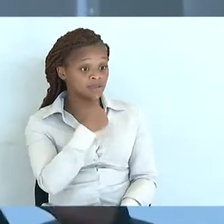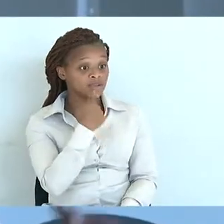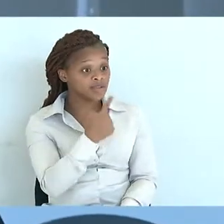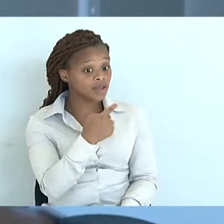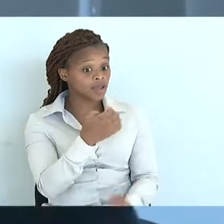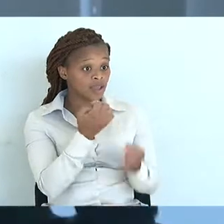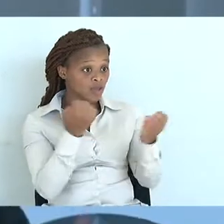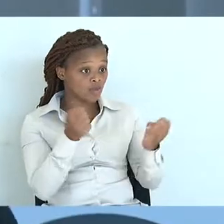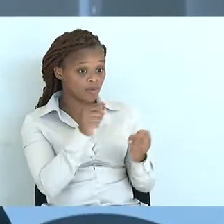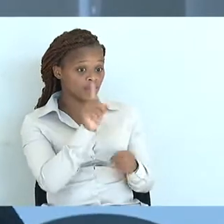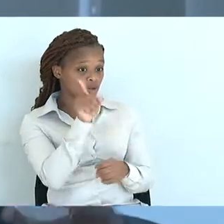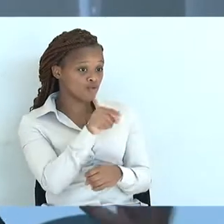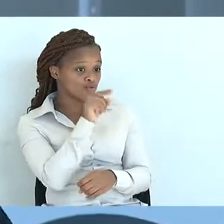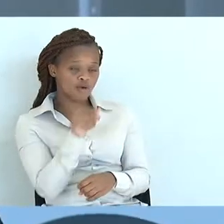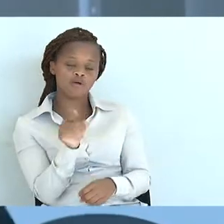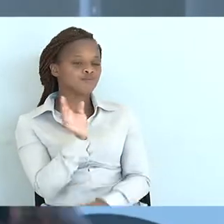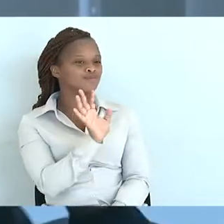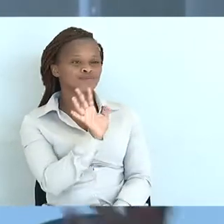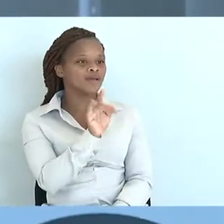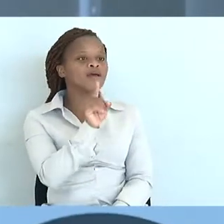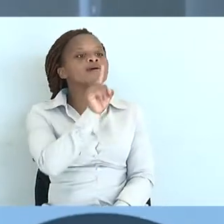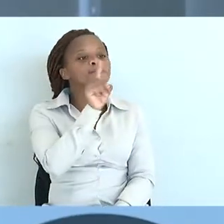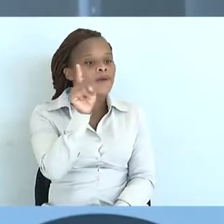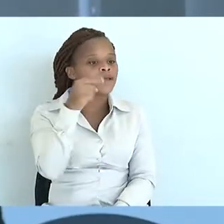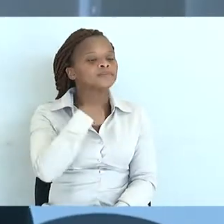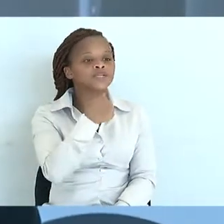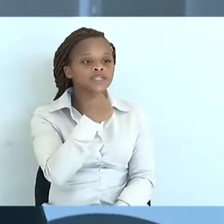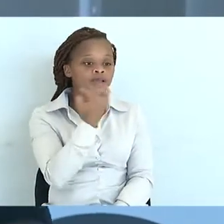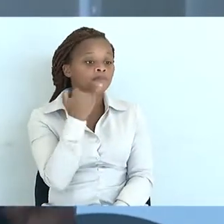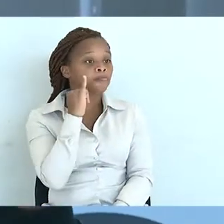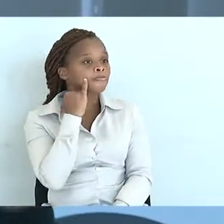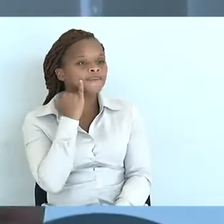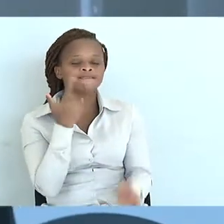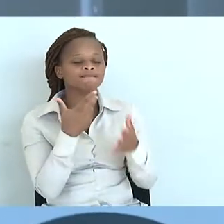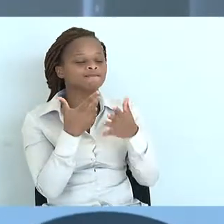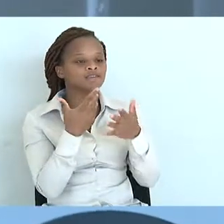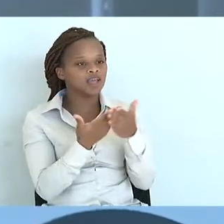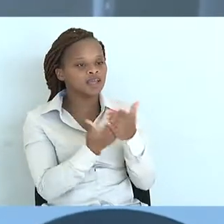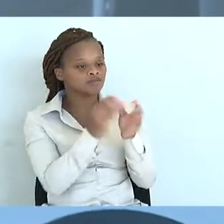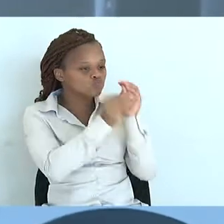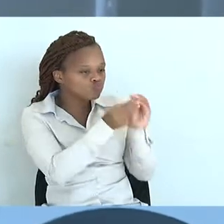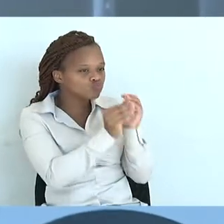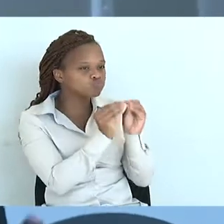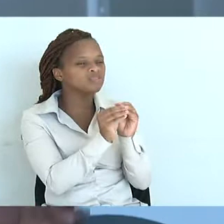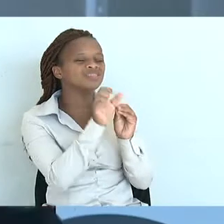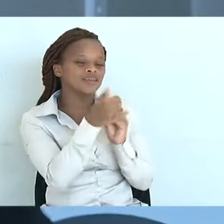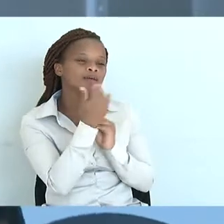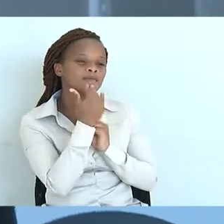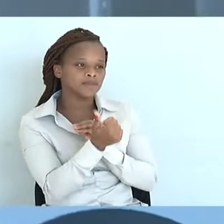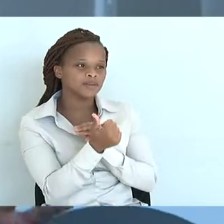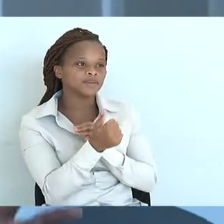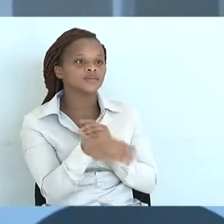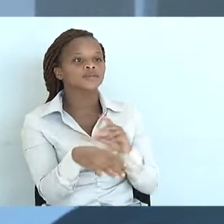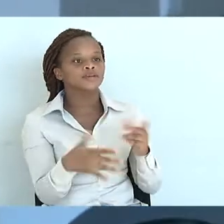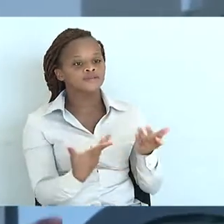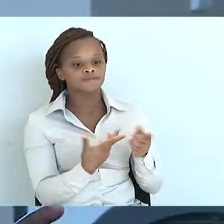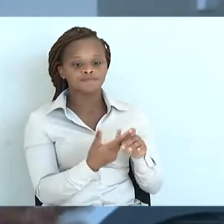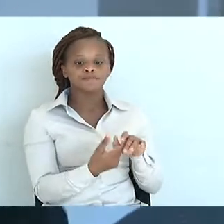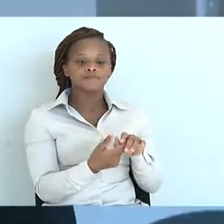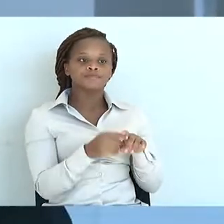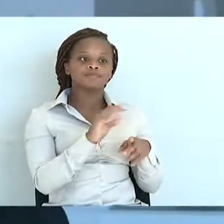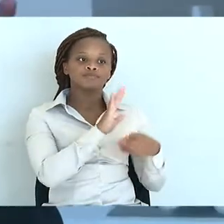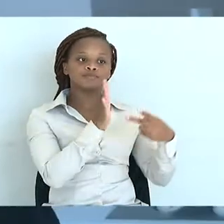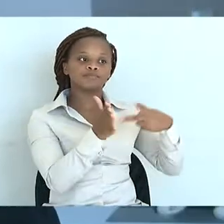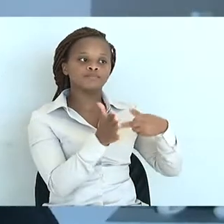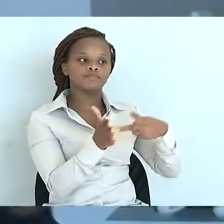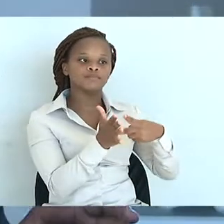just saying, if there's a room to make an amendment, can you please do it? August Billy, we're sitting here and we're